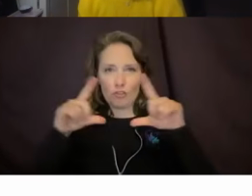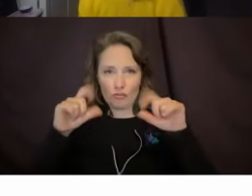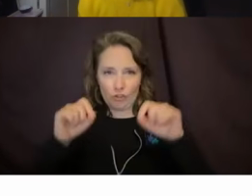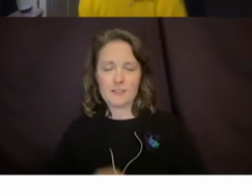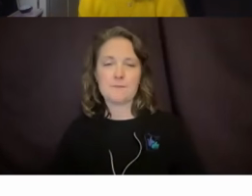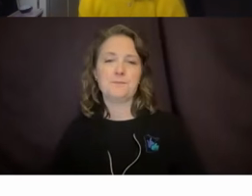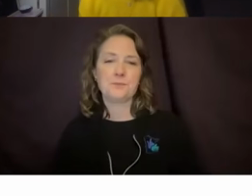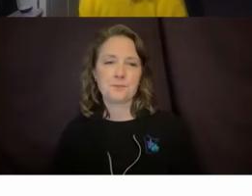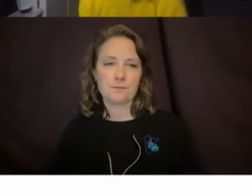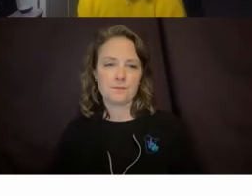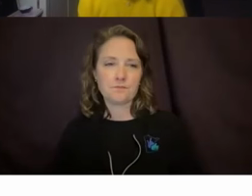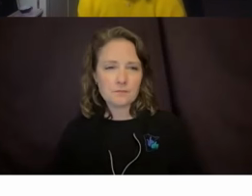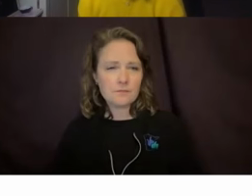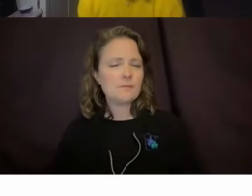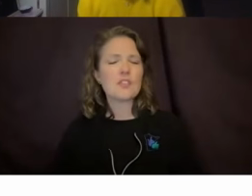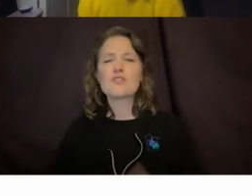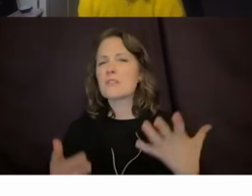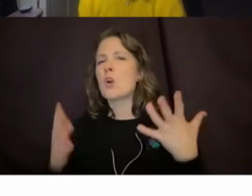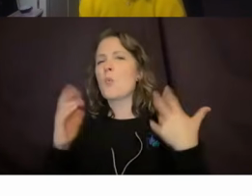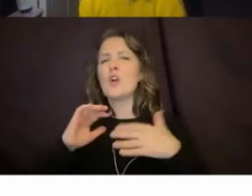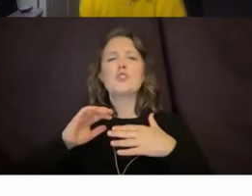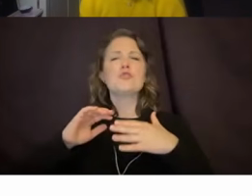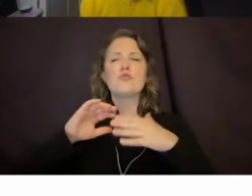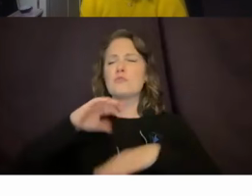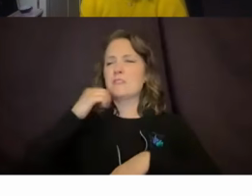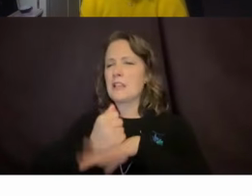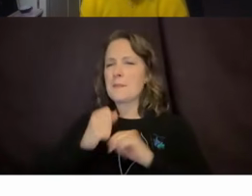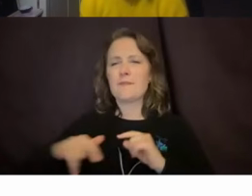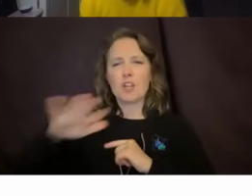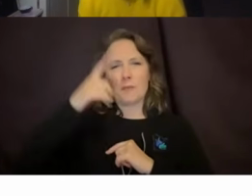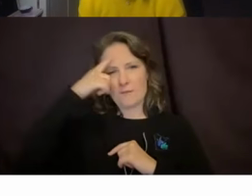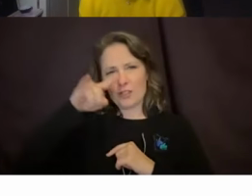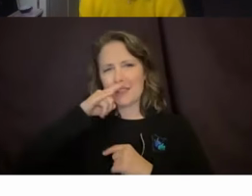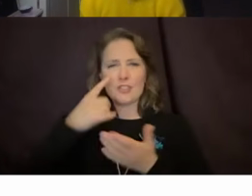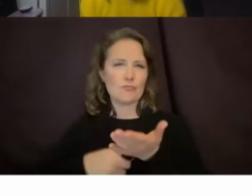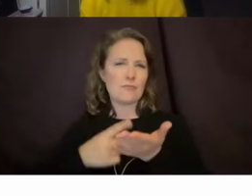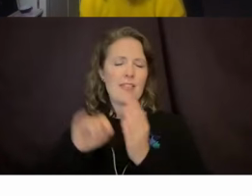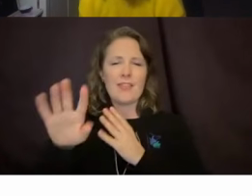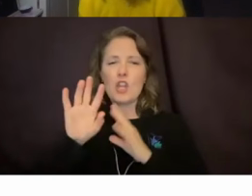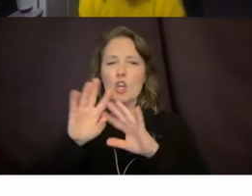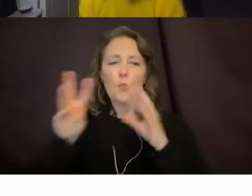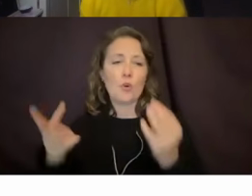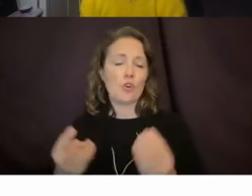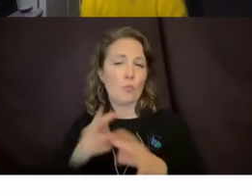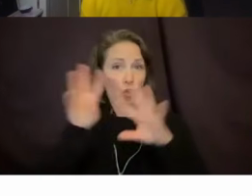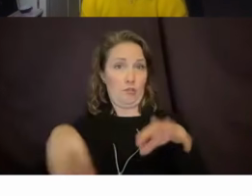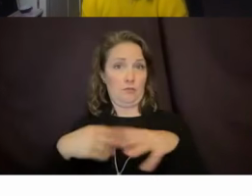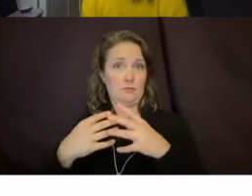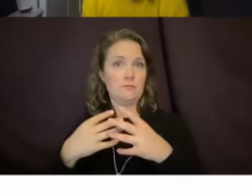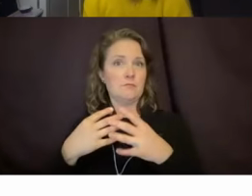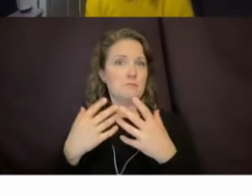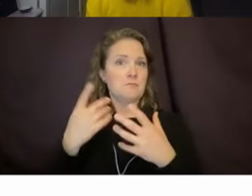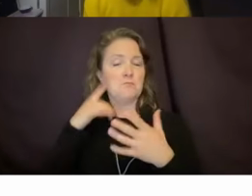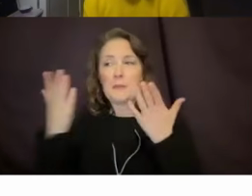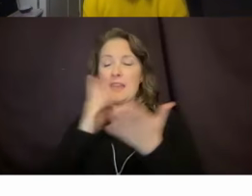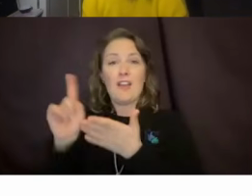this continual inviting environment for kids to talk about their world too. So just having, maybe every week you sit down and you play a